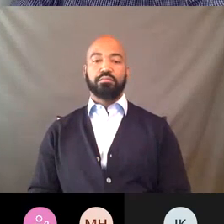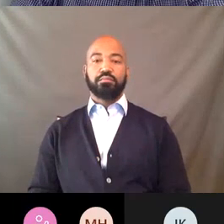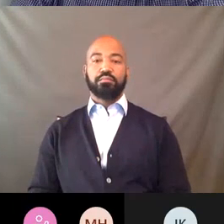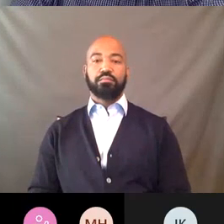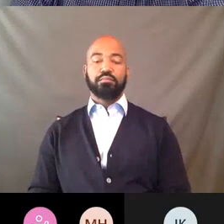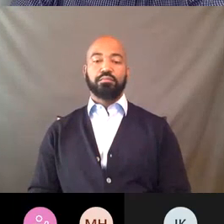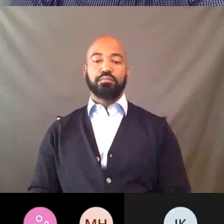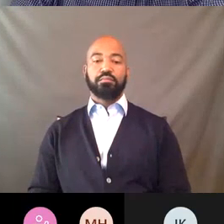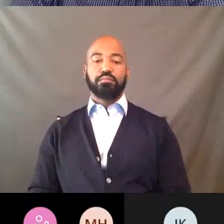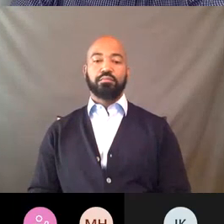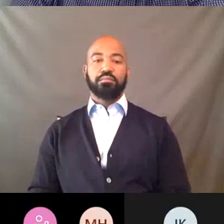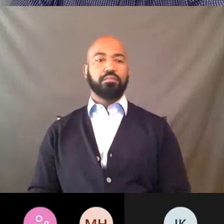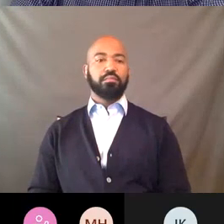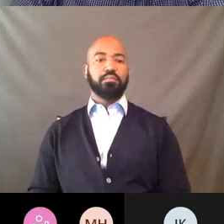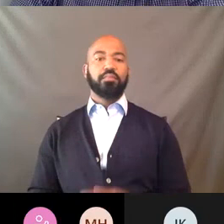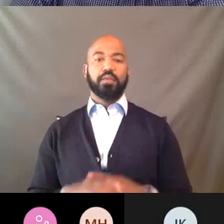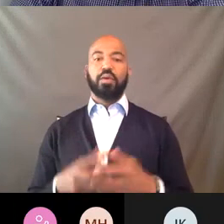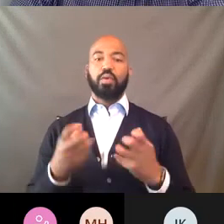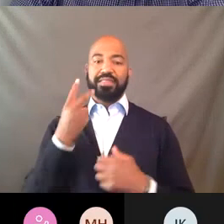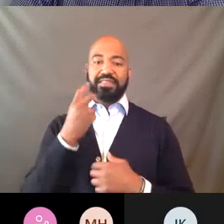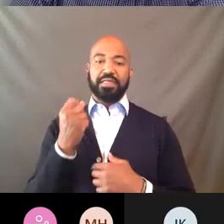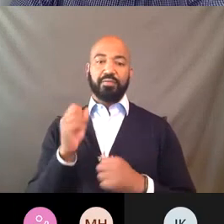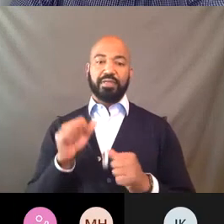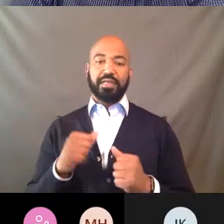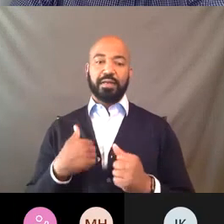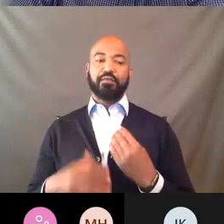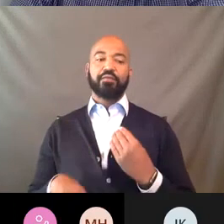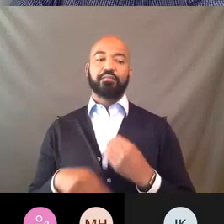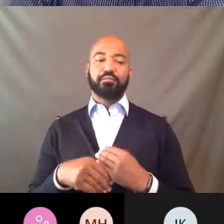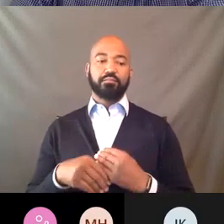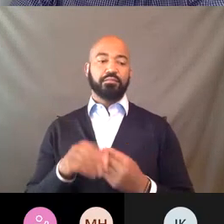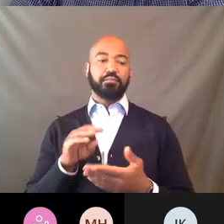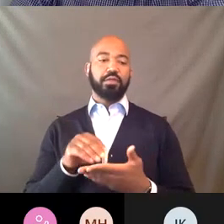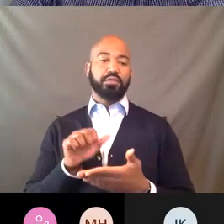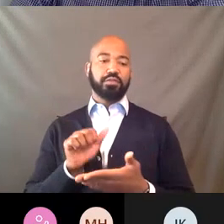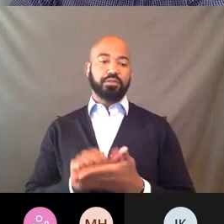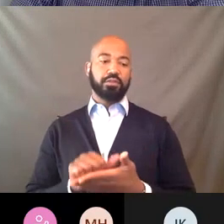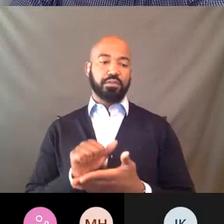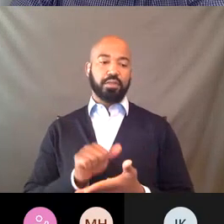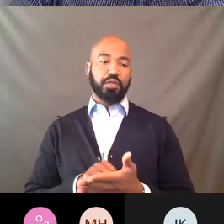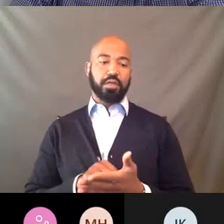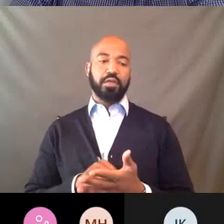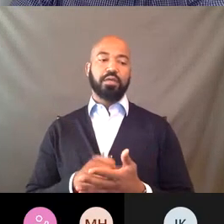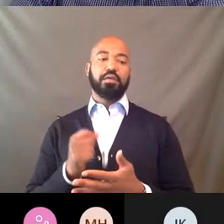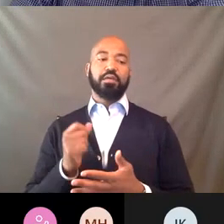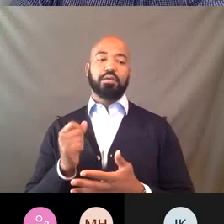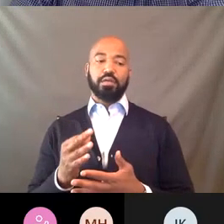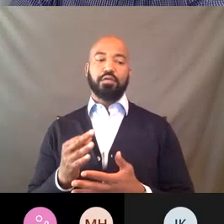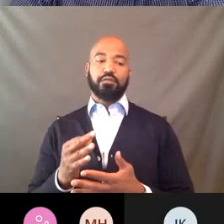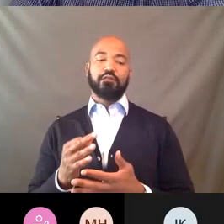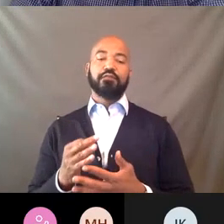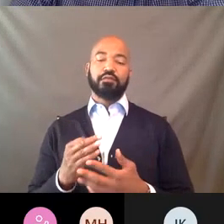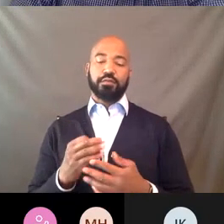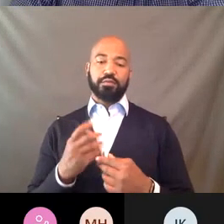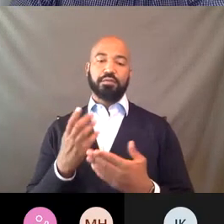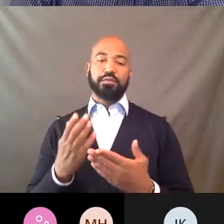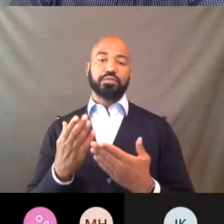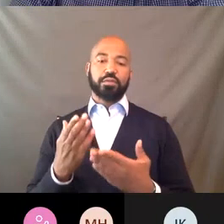I'd like to see if we can get this on our agenda for July. I don't know if you're taking suggestions for this, but